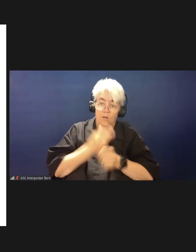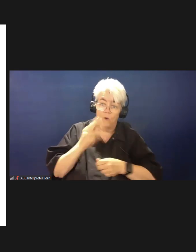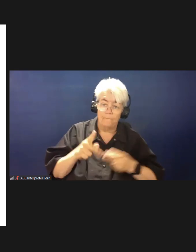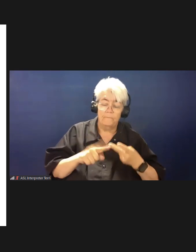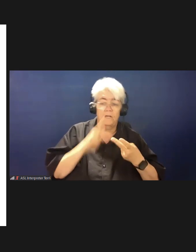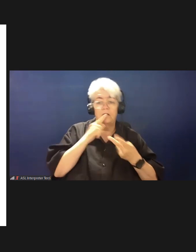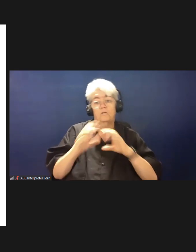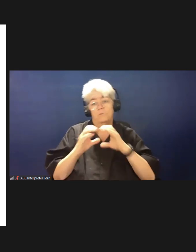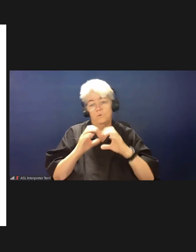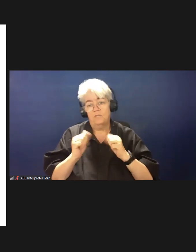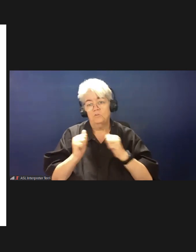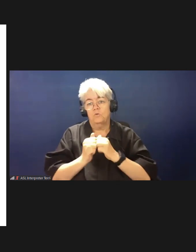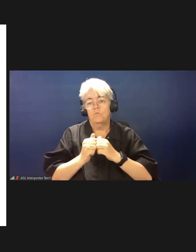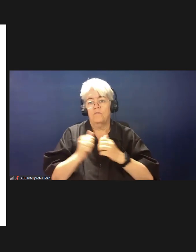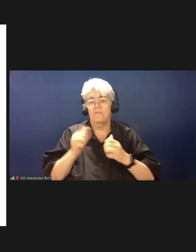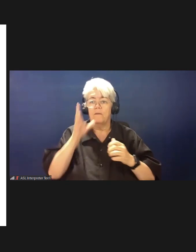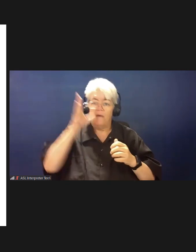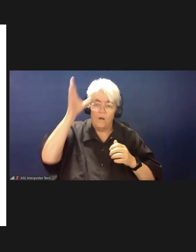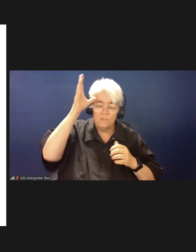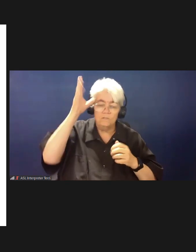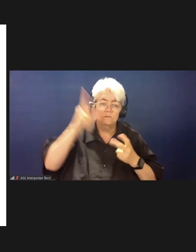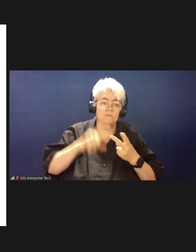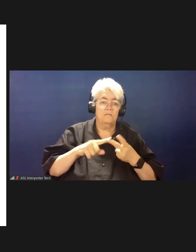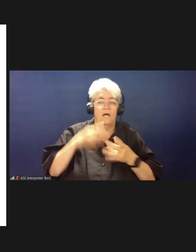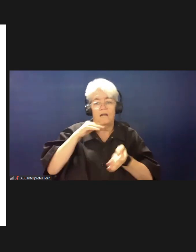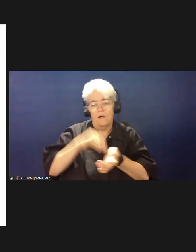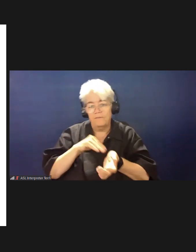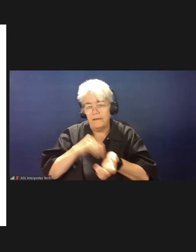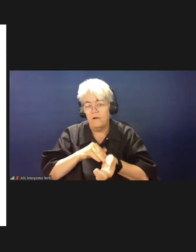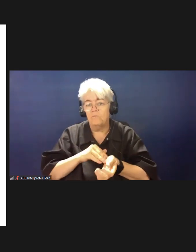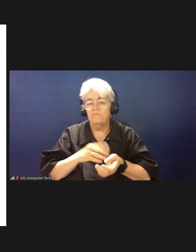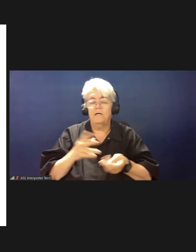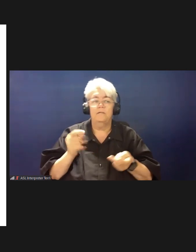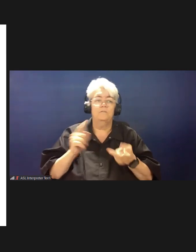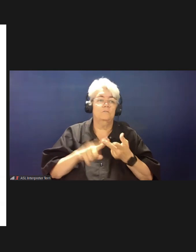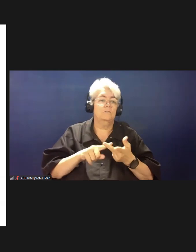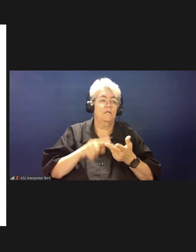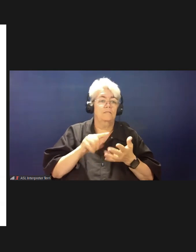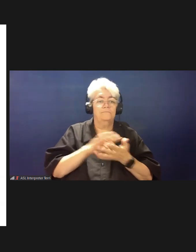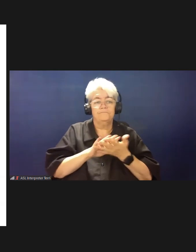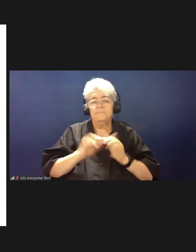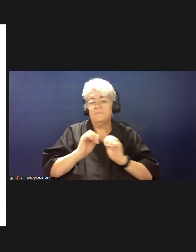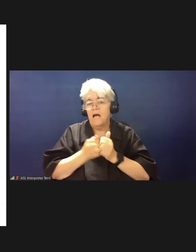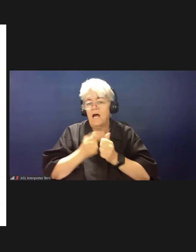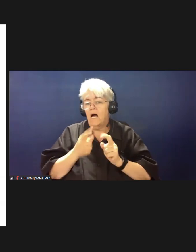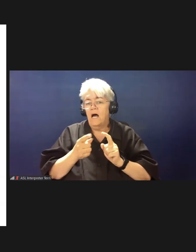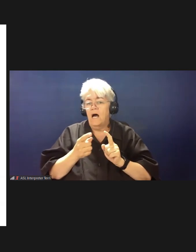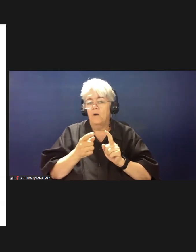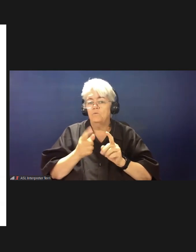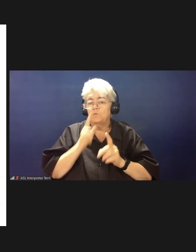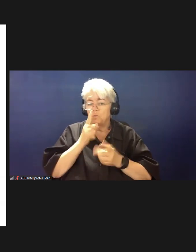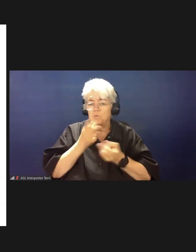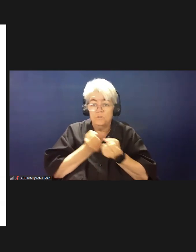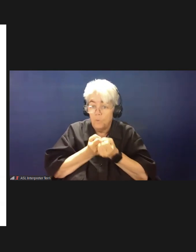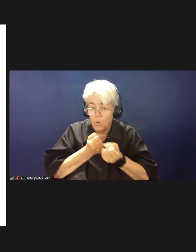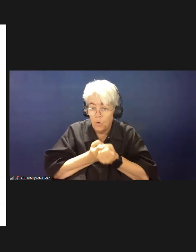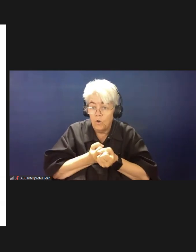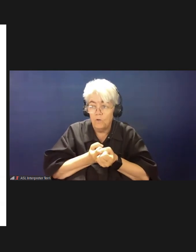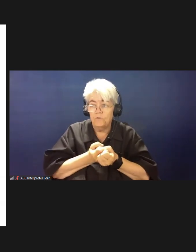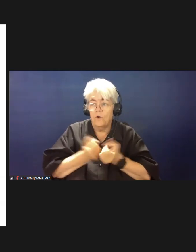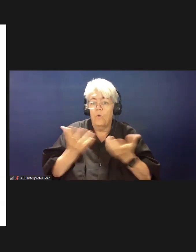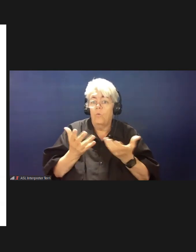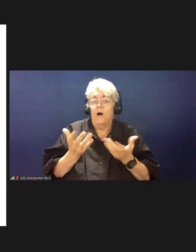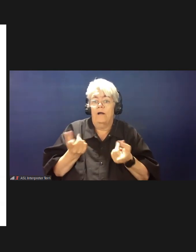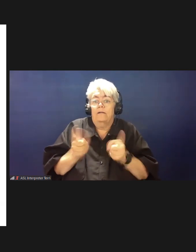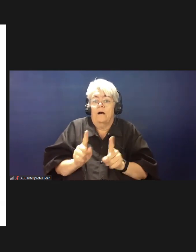with parents and healthcare providers and how to appropriately support the follow-up actions that need